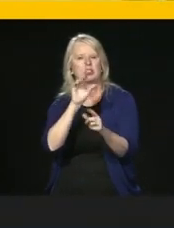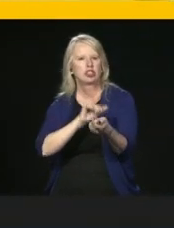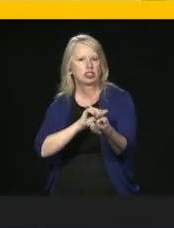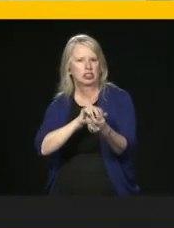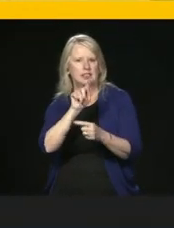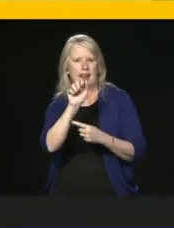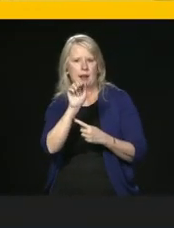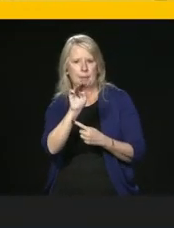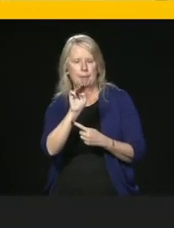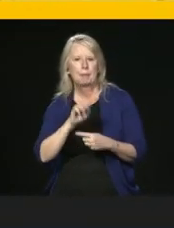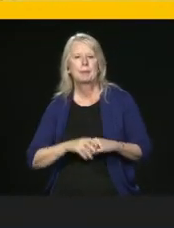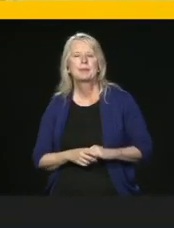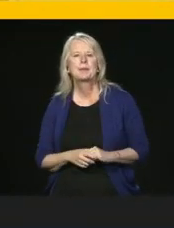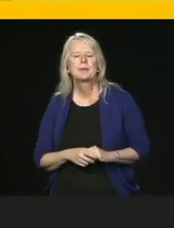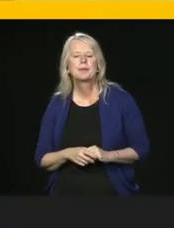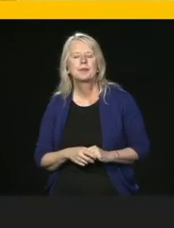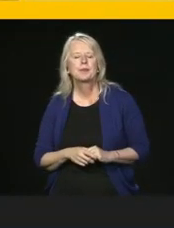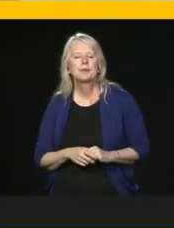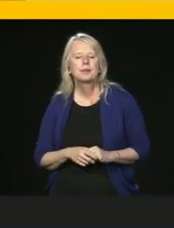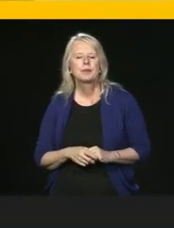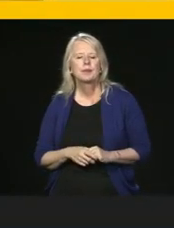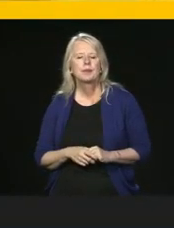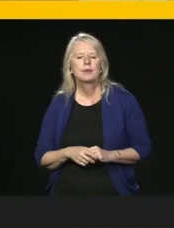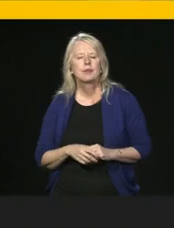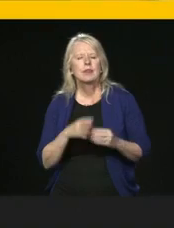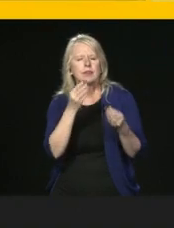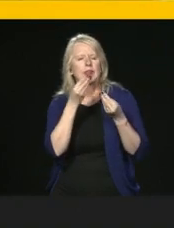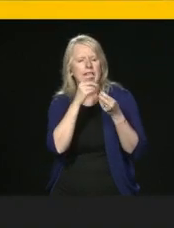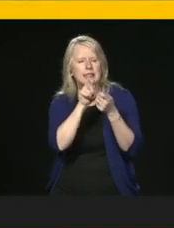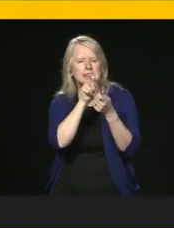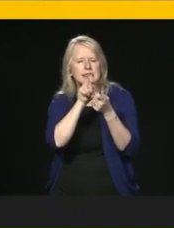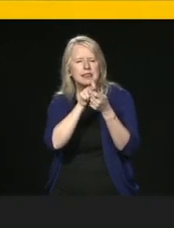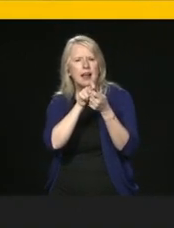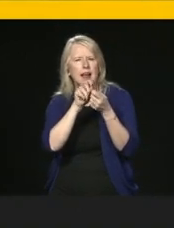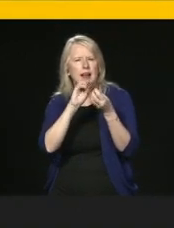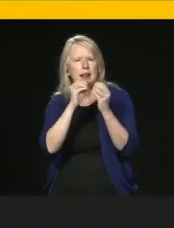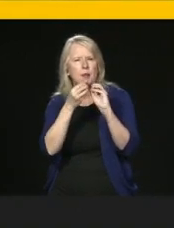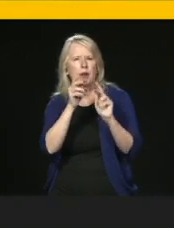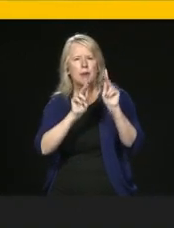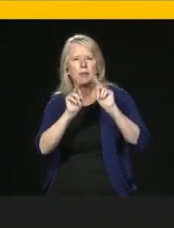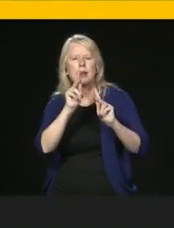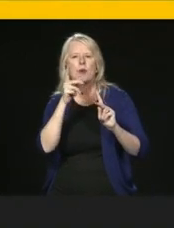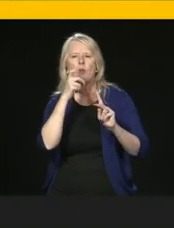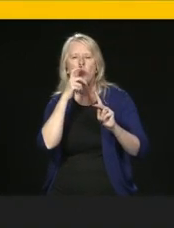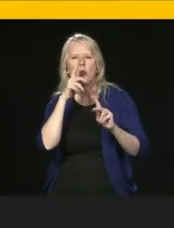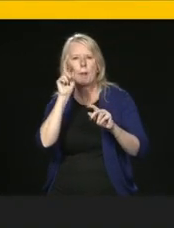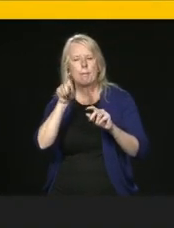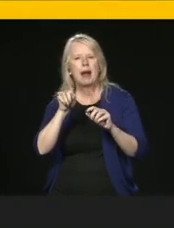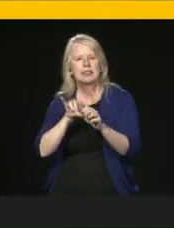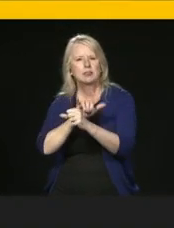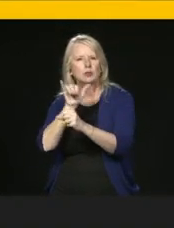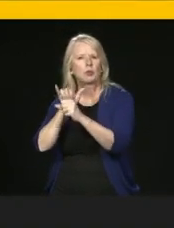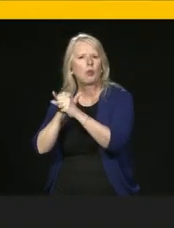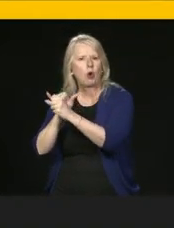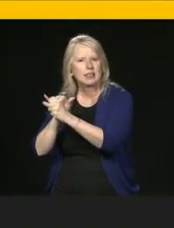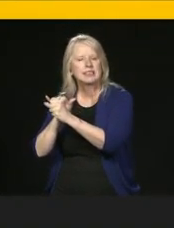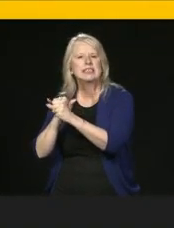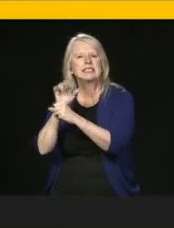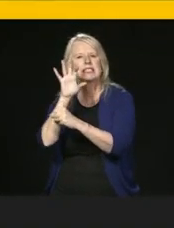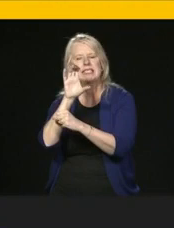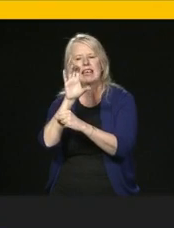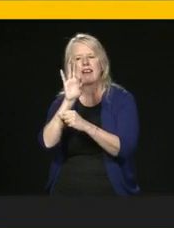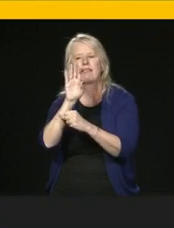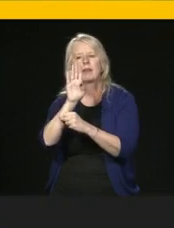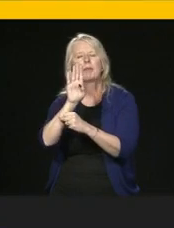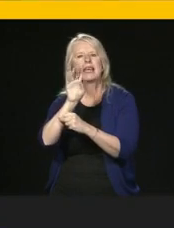the exact number of the number of people who will remain in quarantine in CFB Trenton, people who are either ill or who